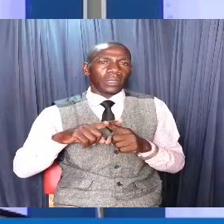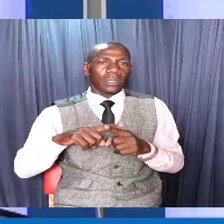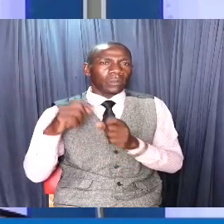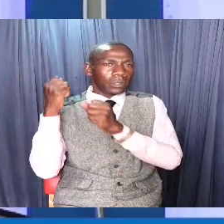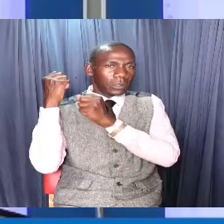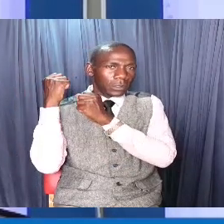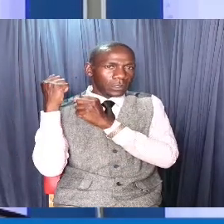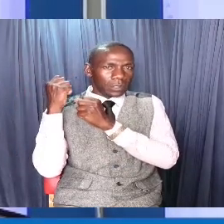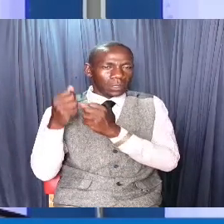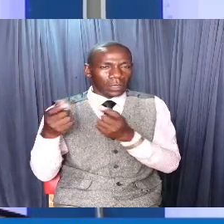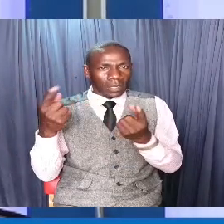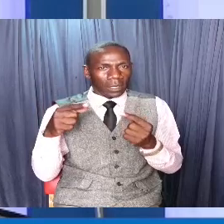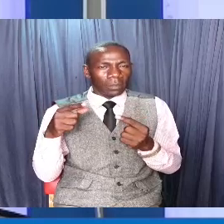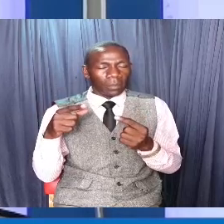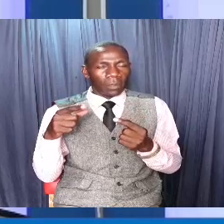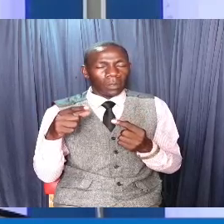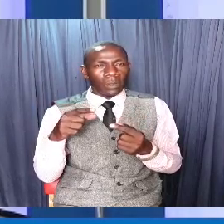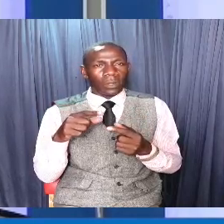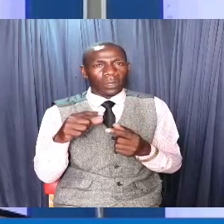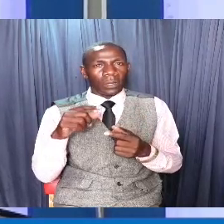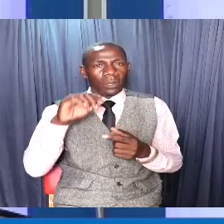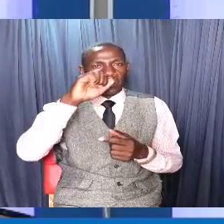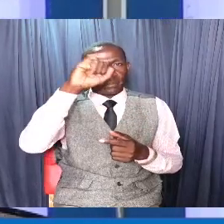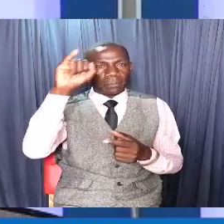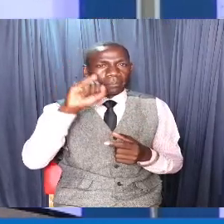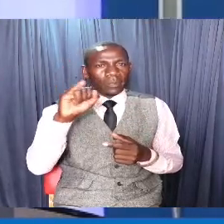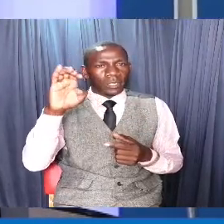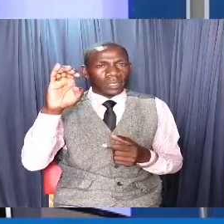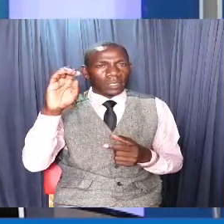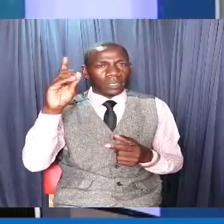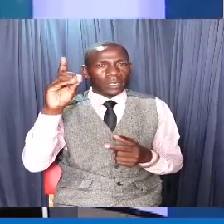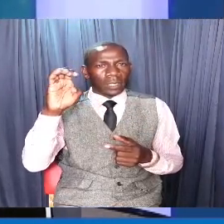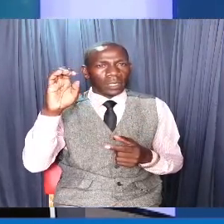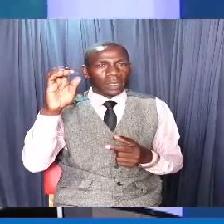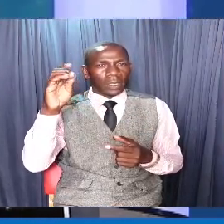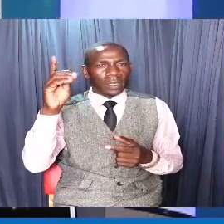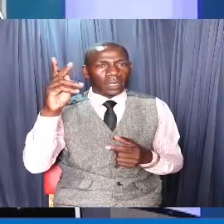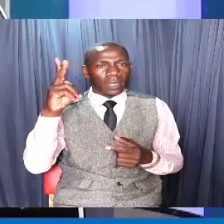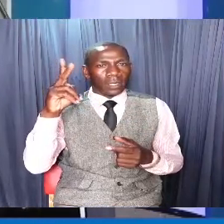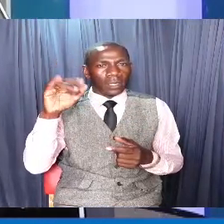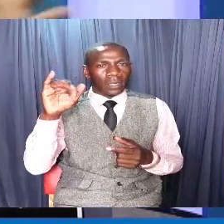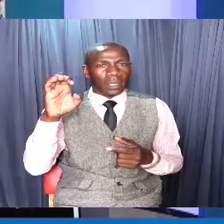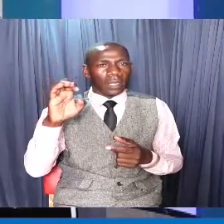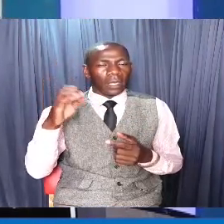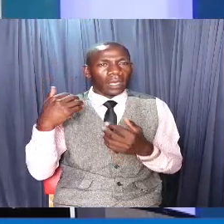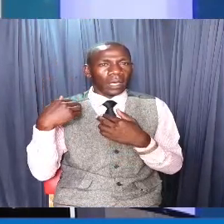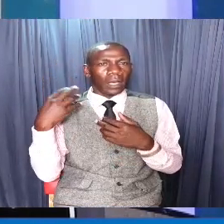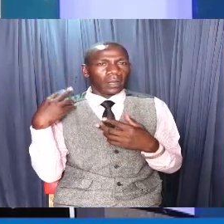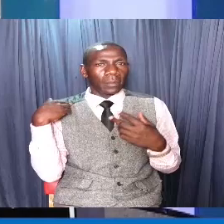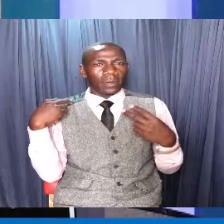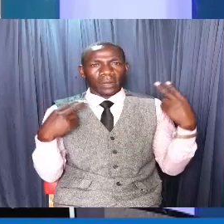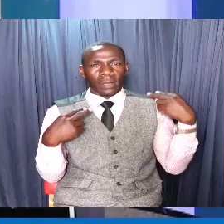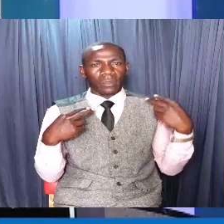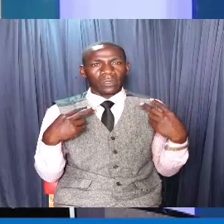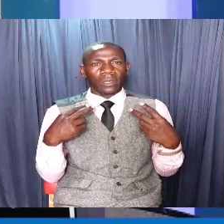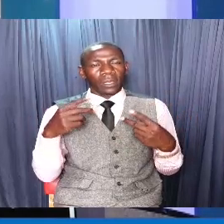magicians. Zedekia ndiye mkubwa wa wote. Zedekiah was the master of all these magicians. Hata ana pete huku na huku na utabiri. He had all